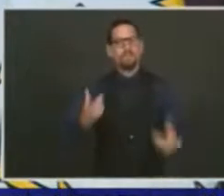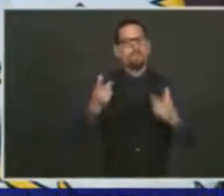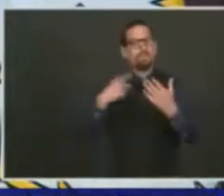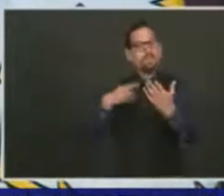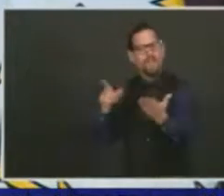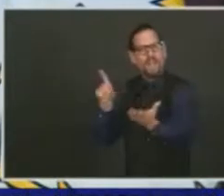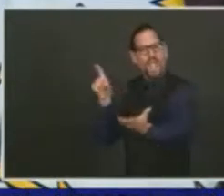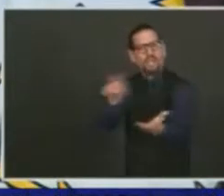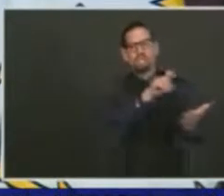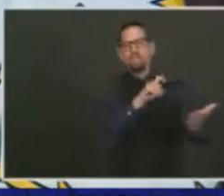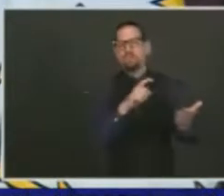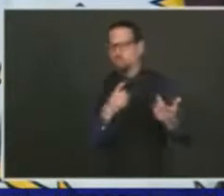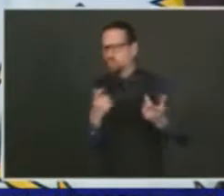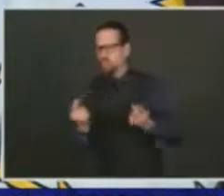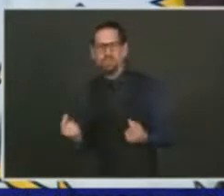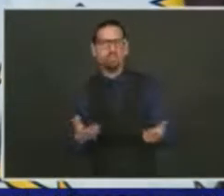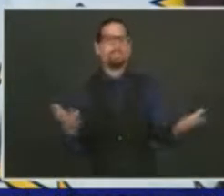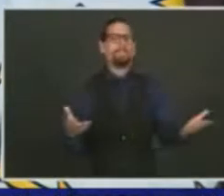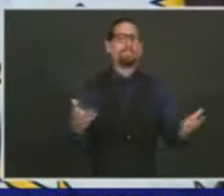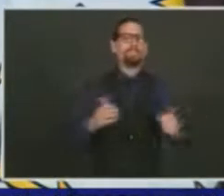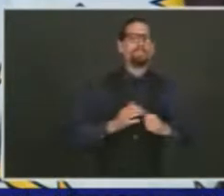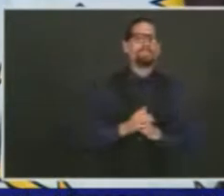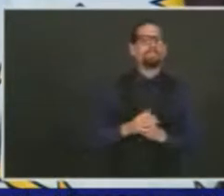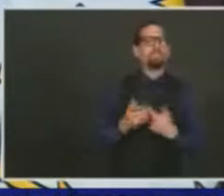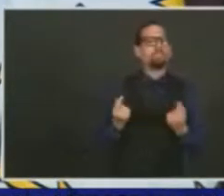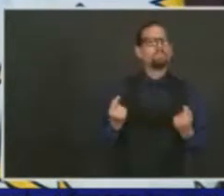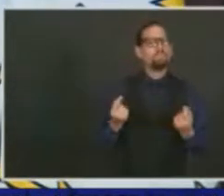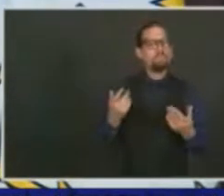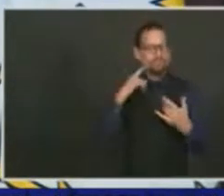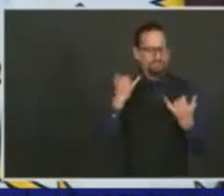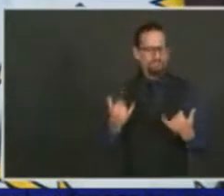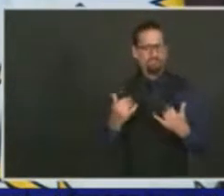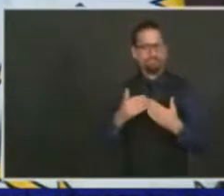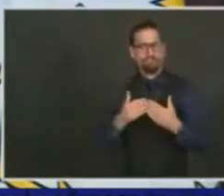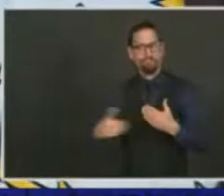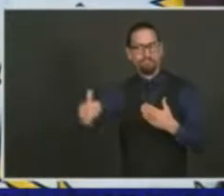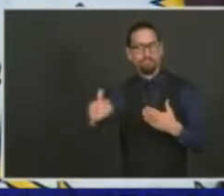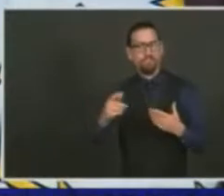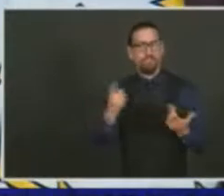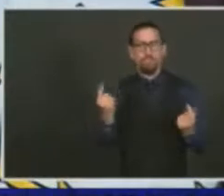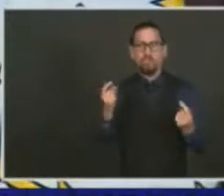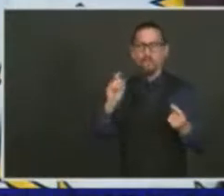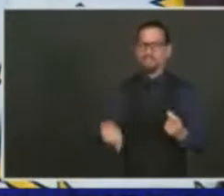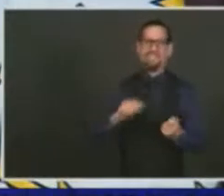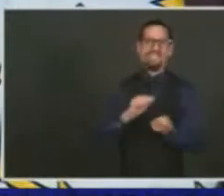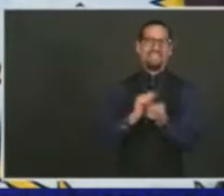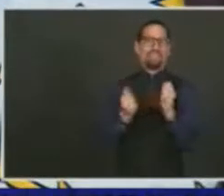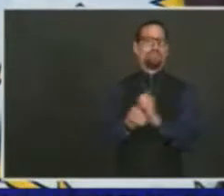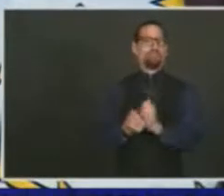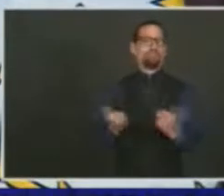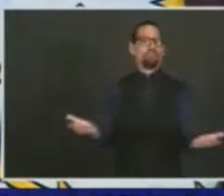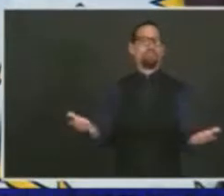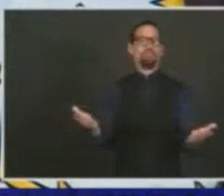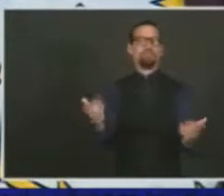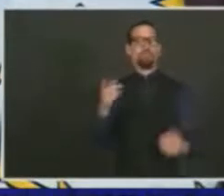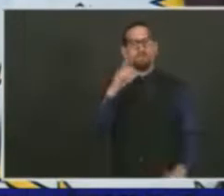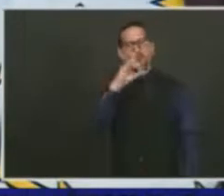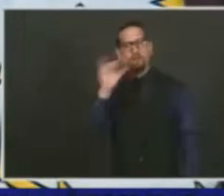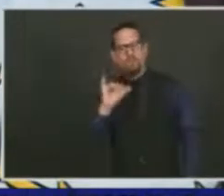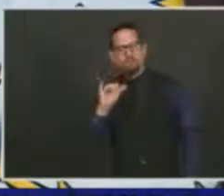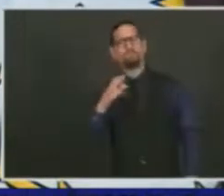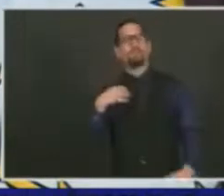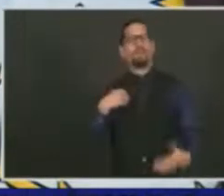we have to start doing things differently if we're going to change the trend. And I'm going to give you some specific ways